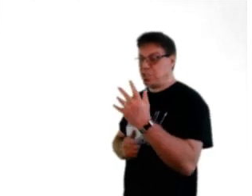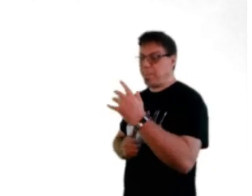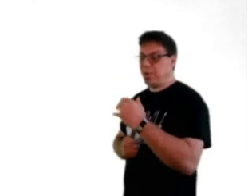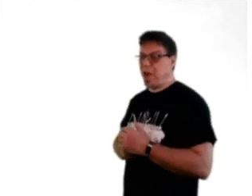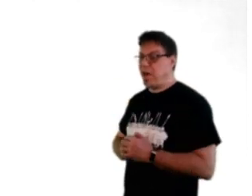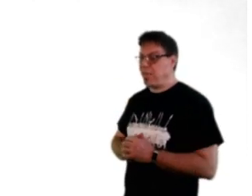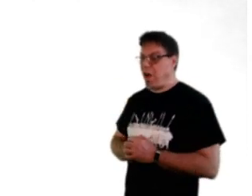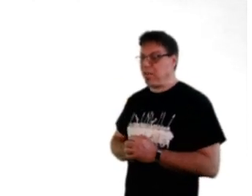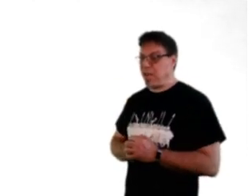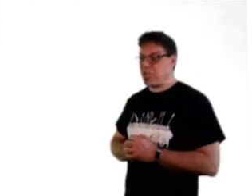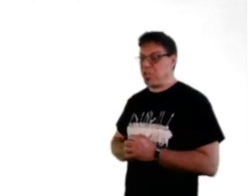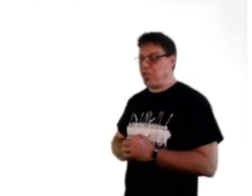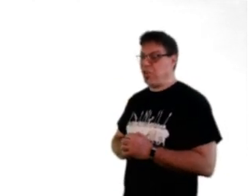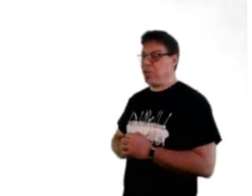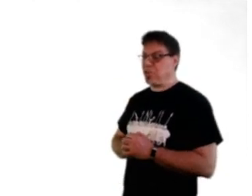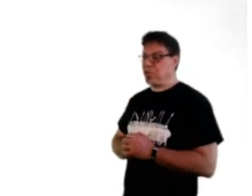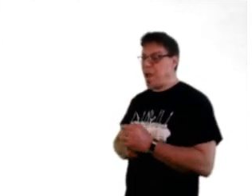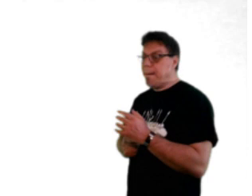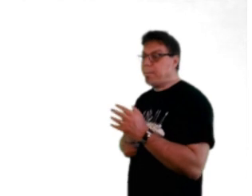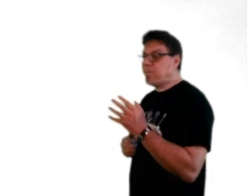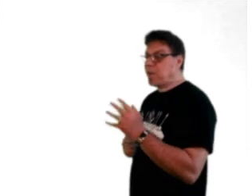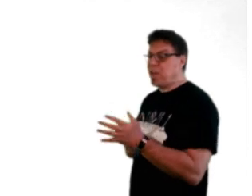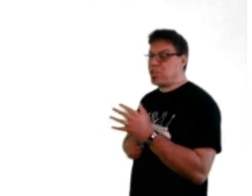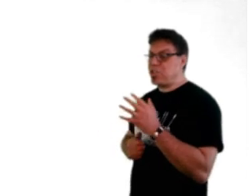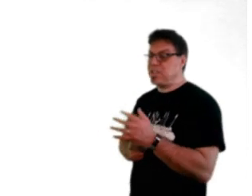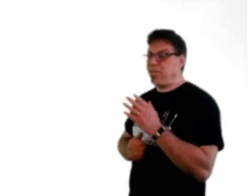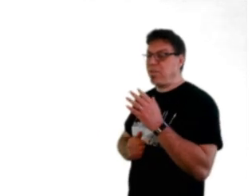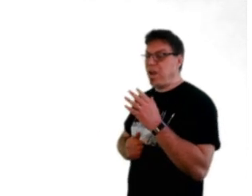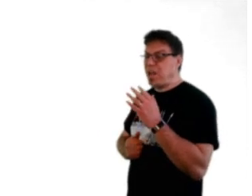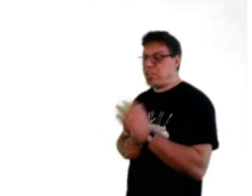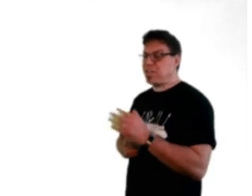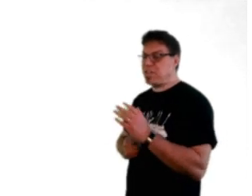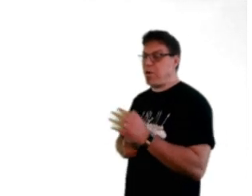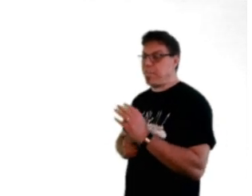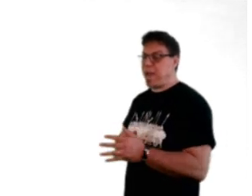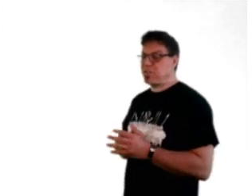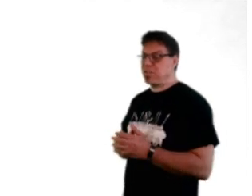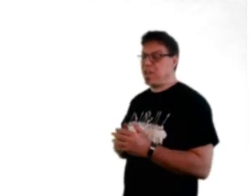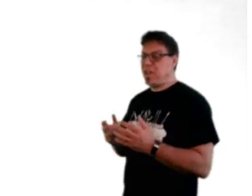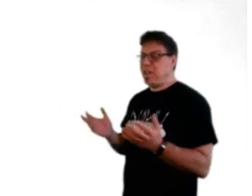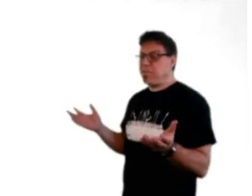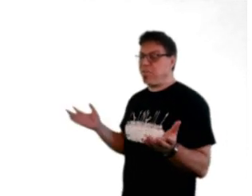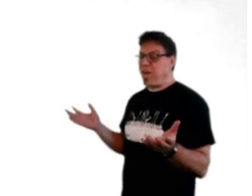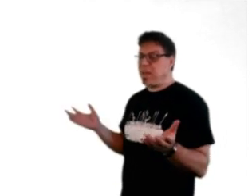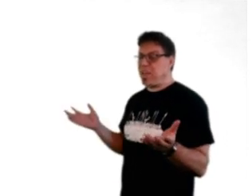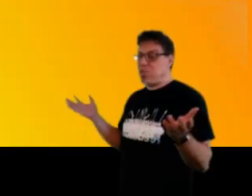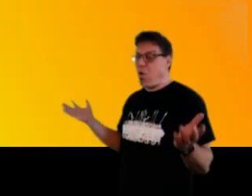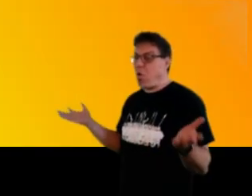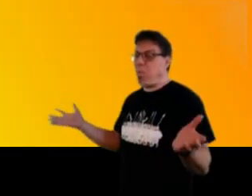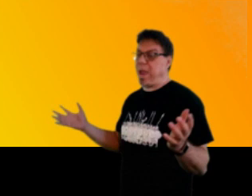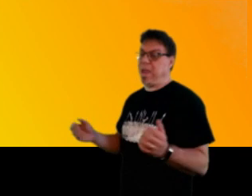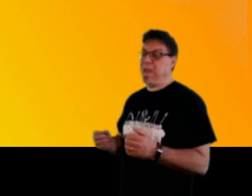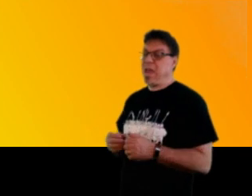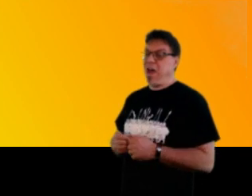being shepherd of a congregation in the early church. But vocation is never just about pastors. It is about finding